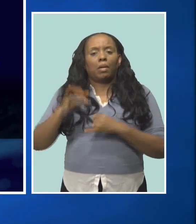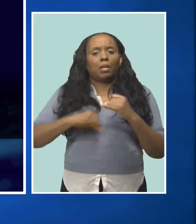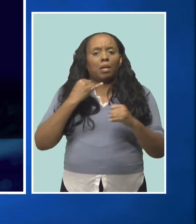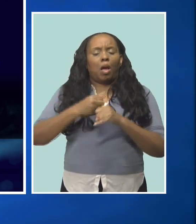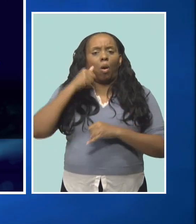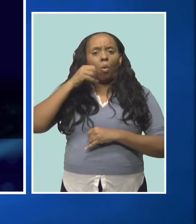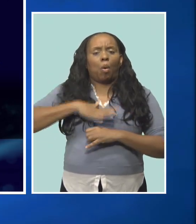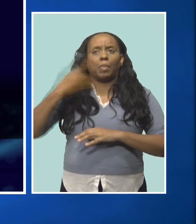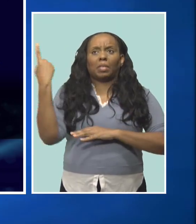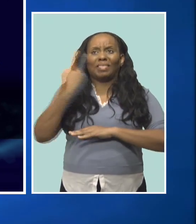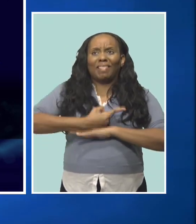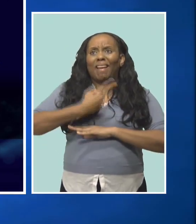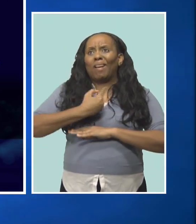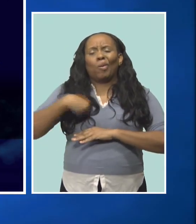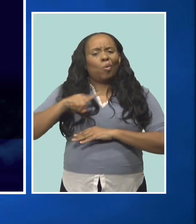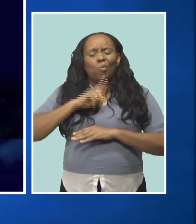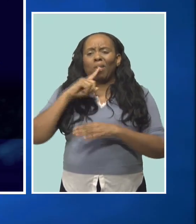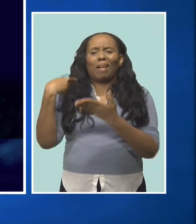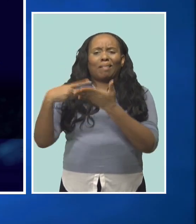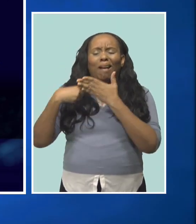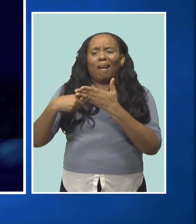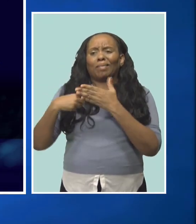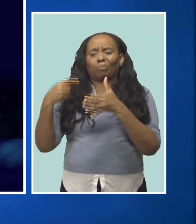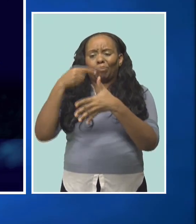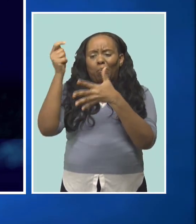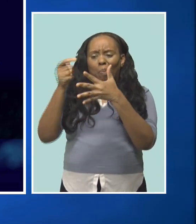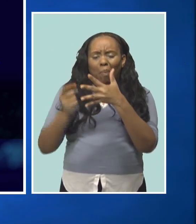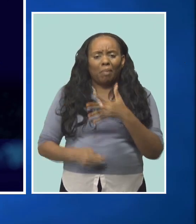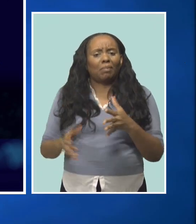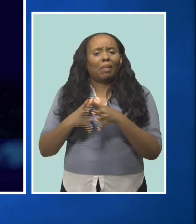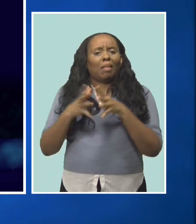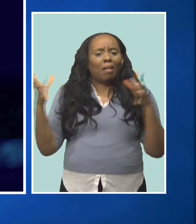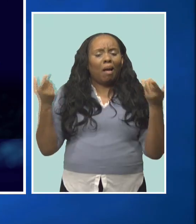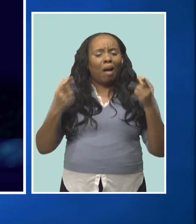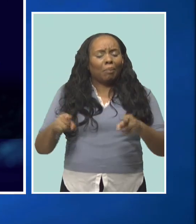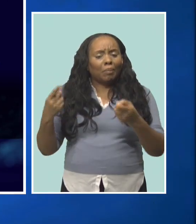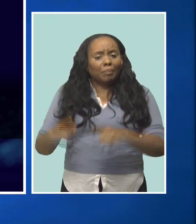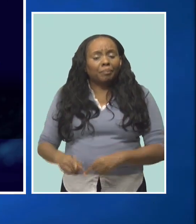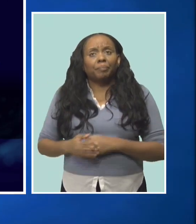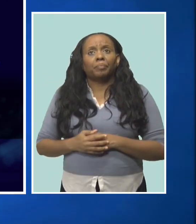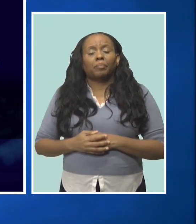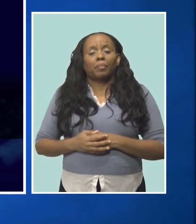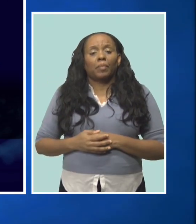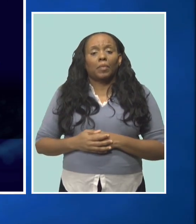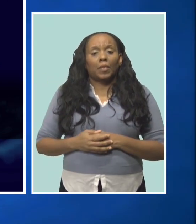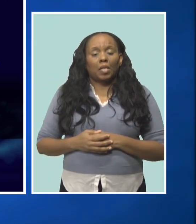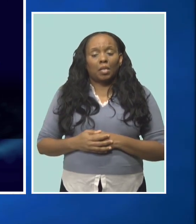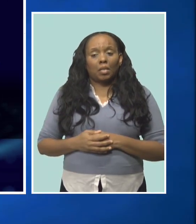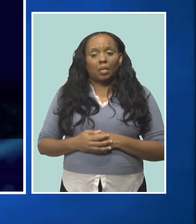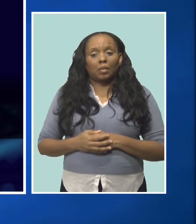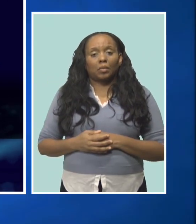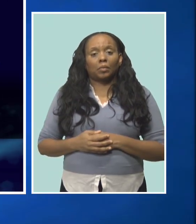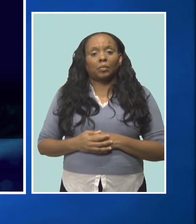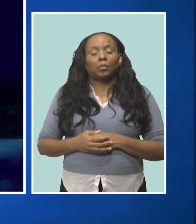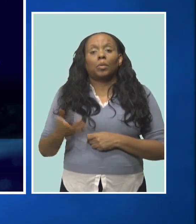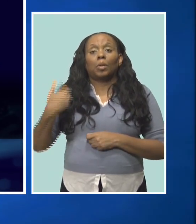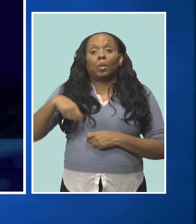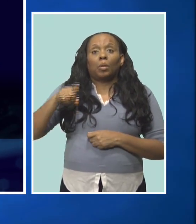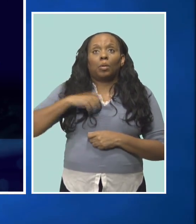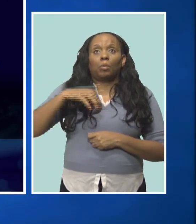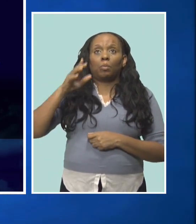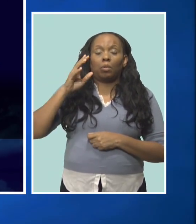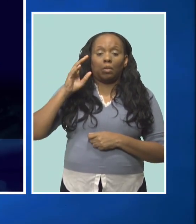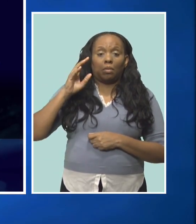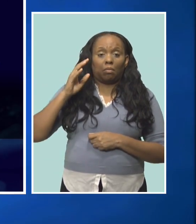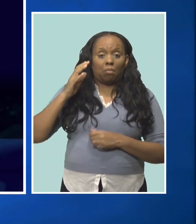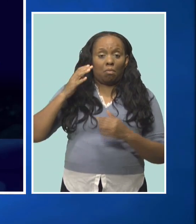really had a grounding with all the persons gathered there. And of course, we hosted a women's night market. This is the second time